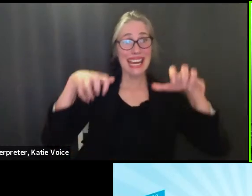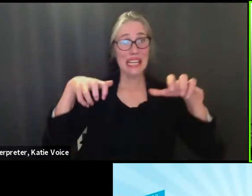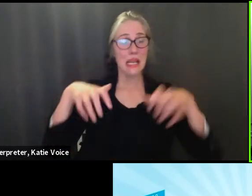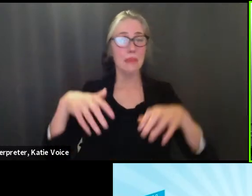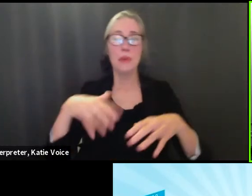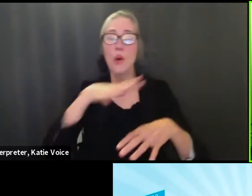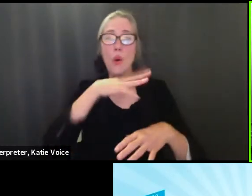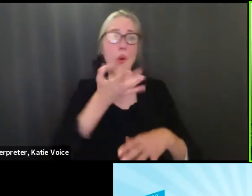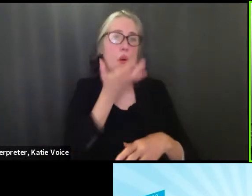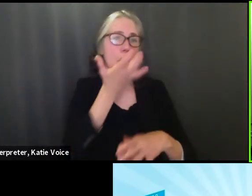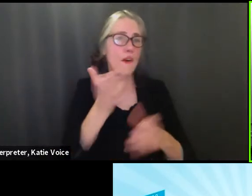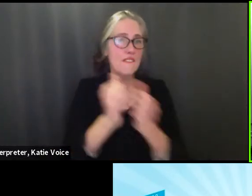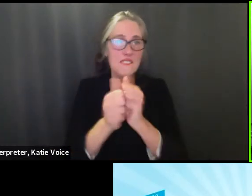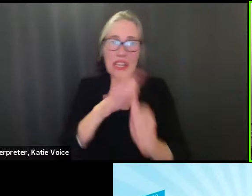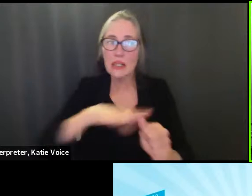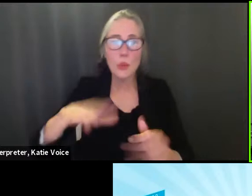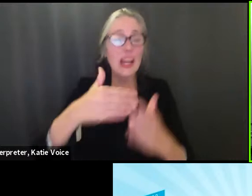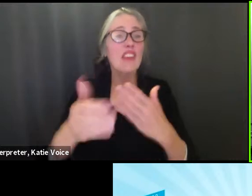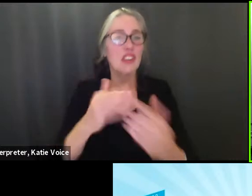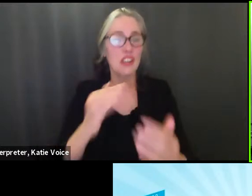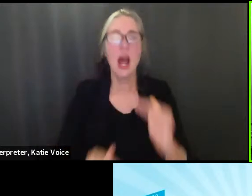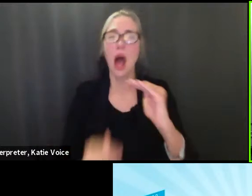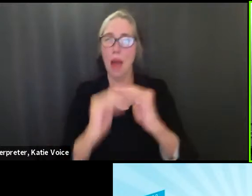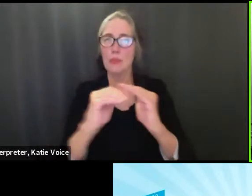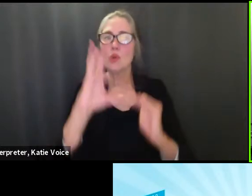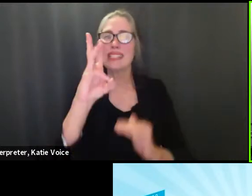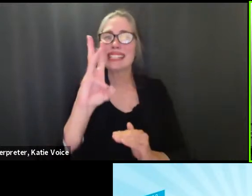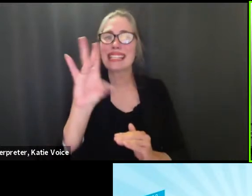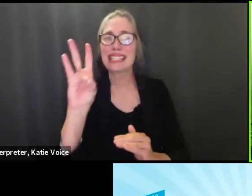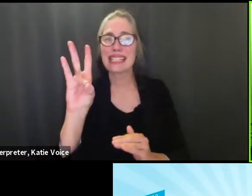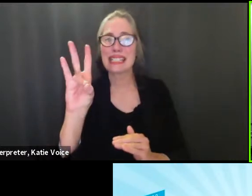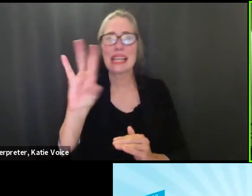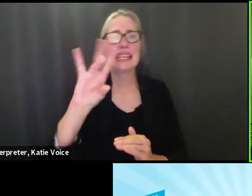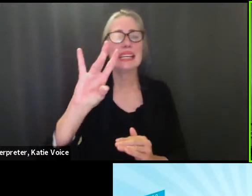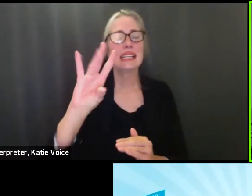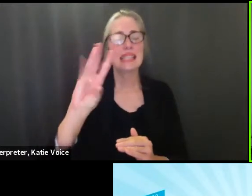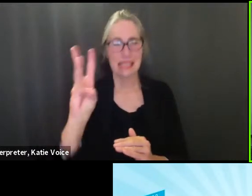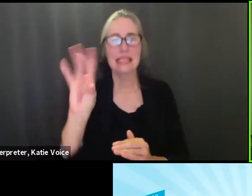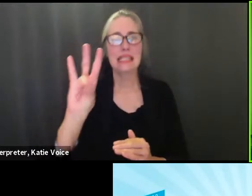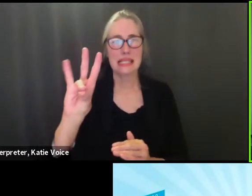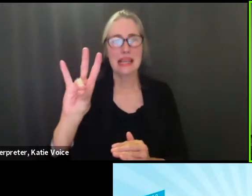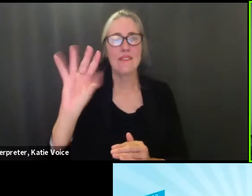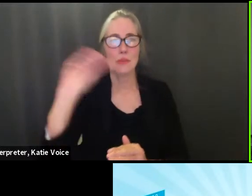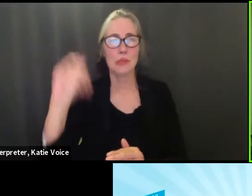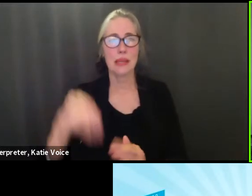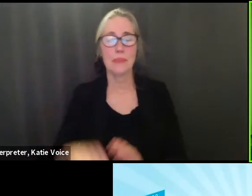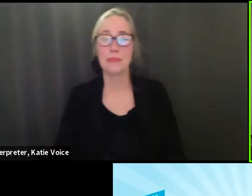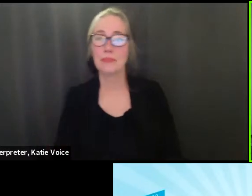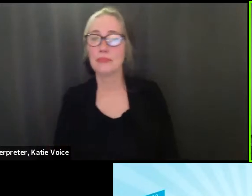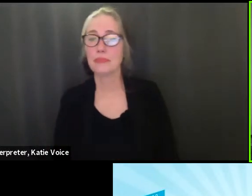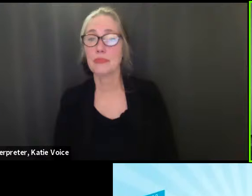it is. Okay. Yep. Thank you. Board members, are there any other questions or comments?